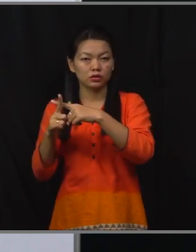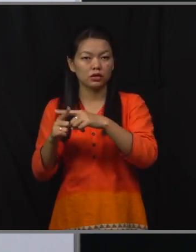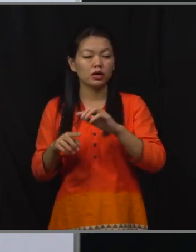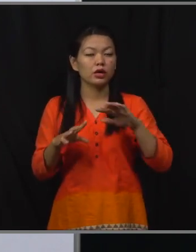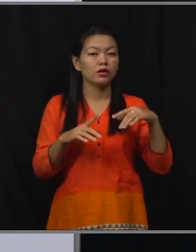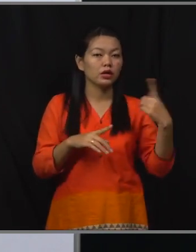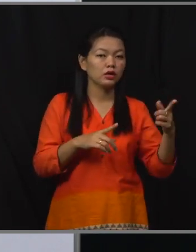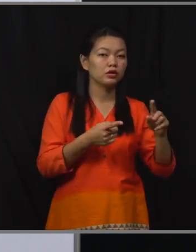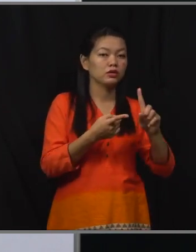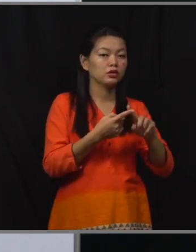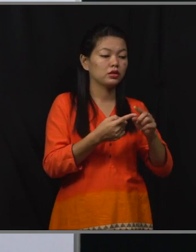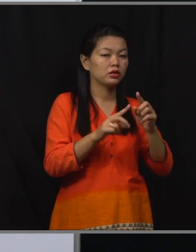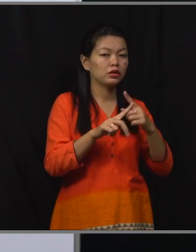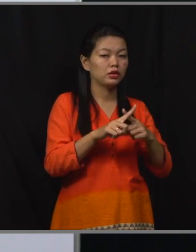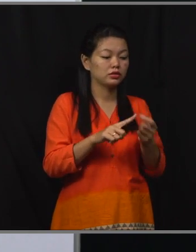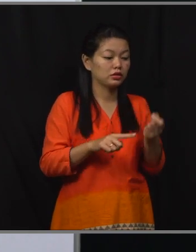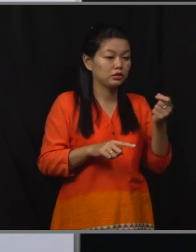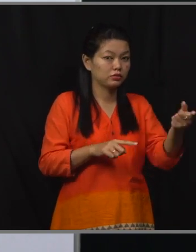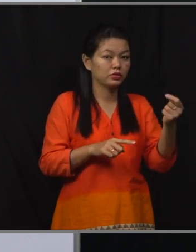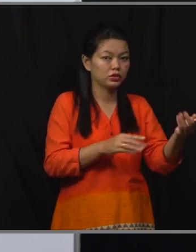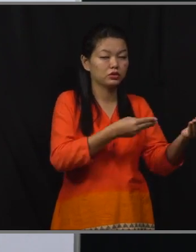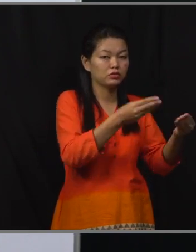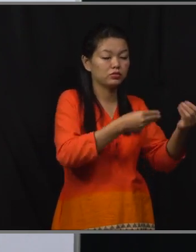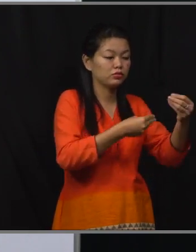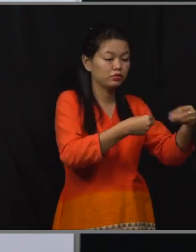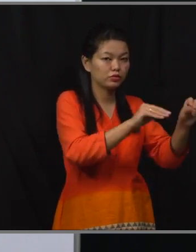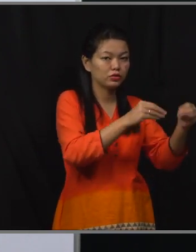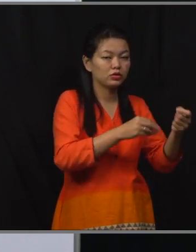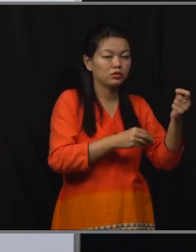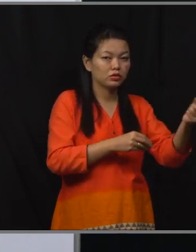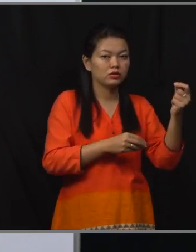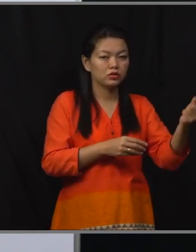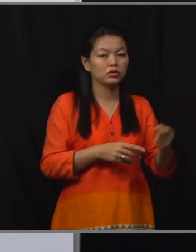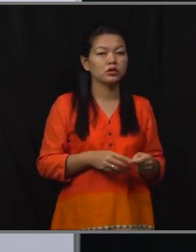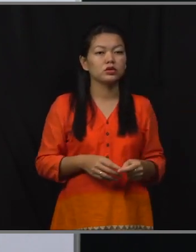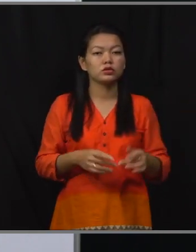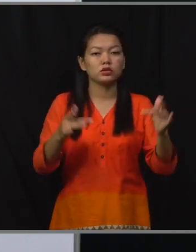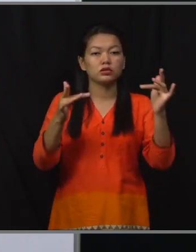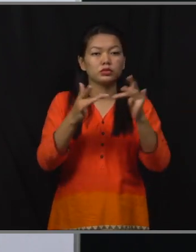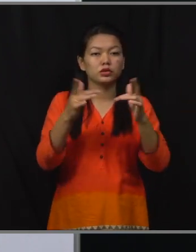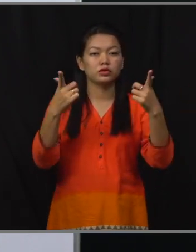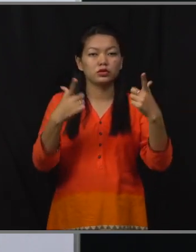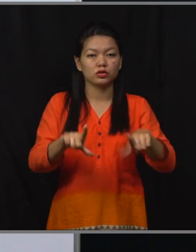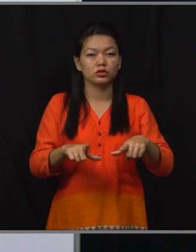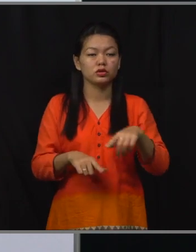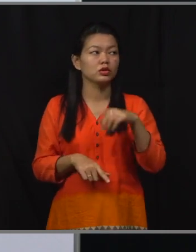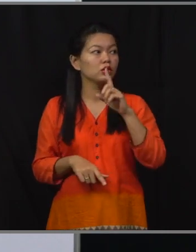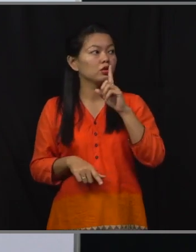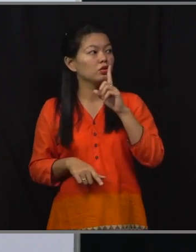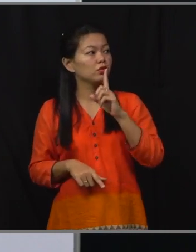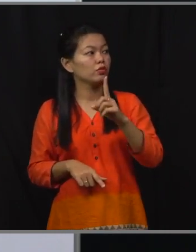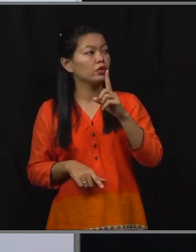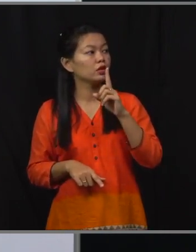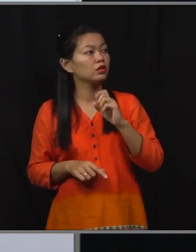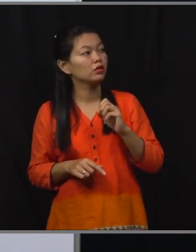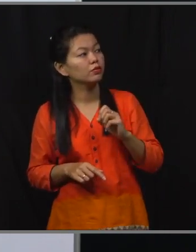deficit. There is a deficit, that is 9,108. This amount is, there is no surplus, there